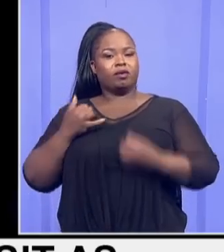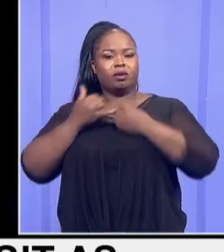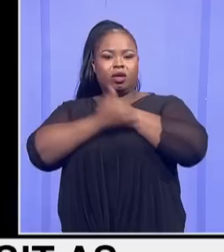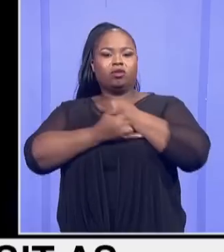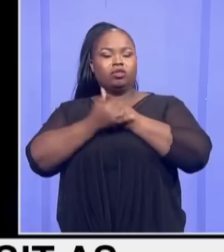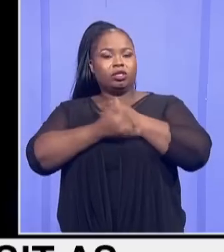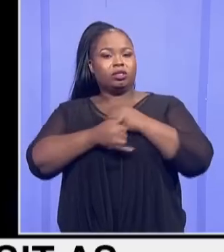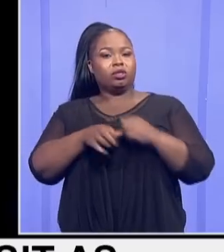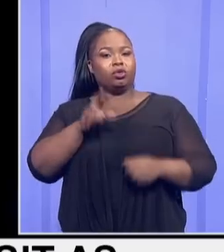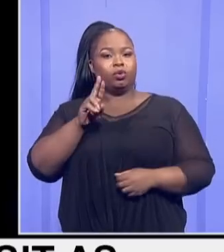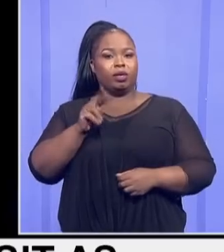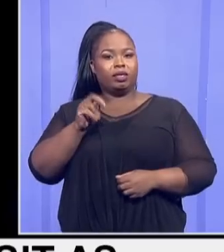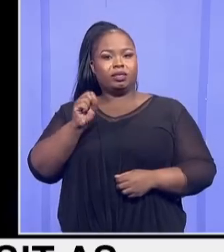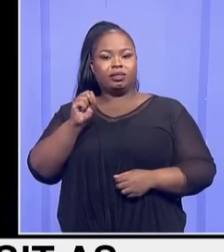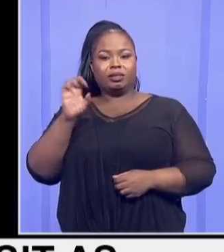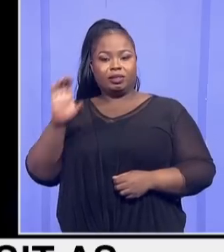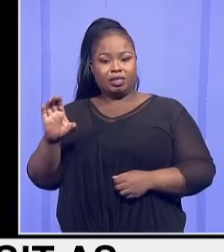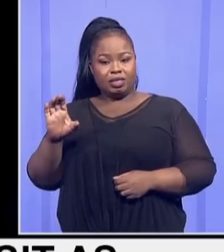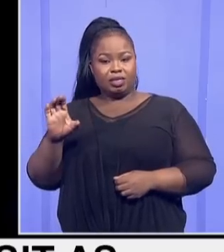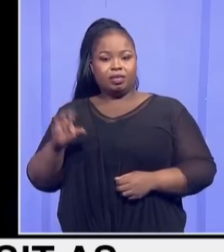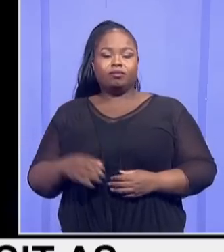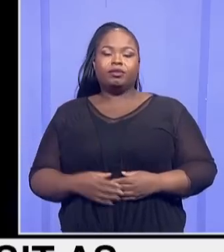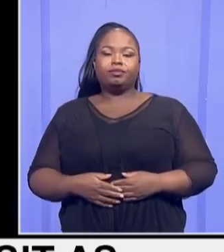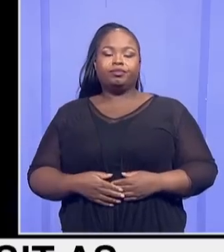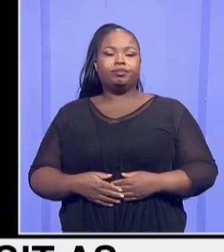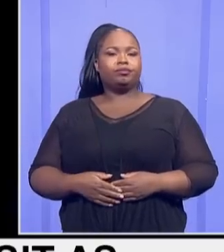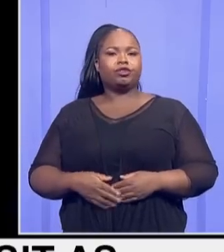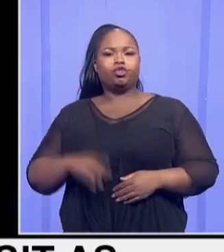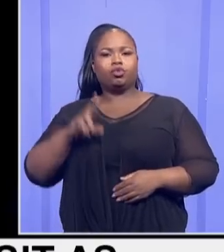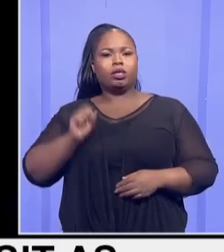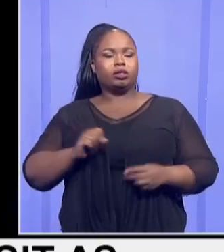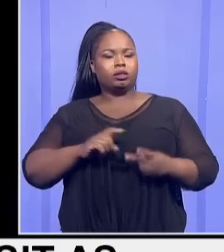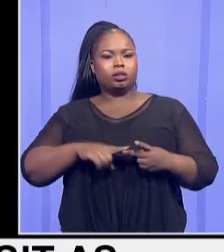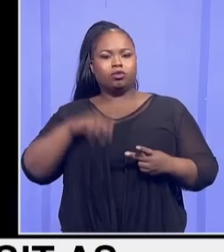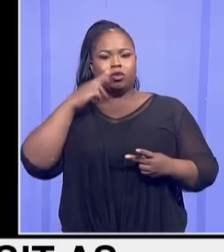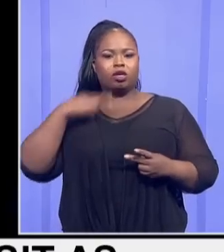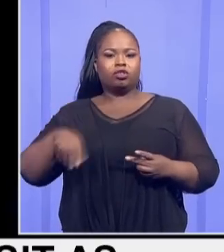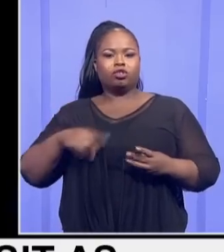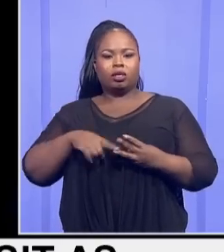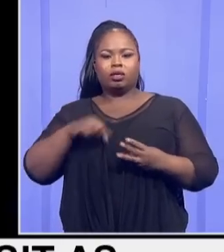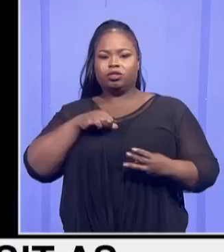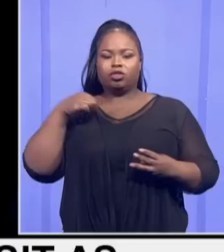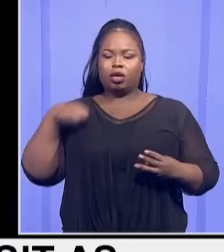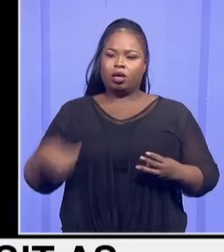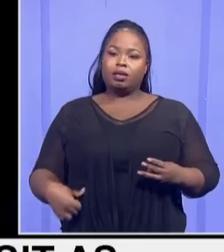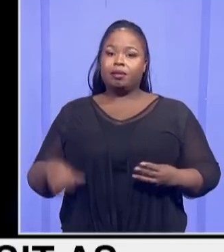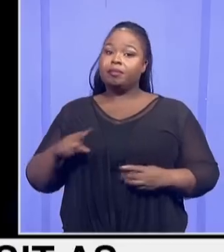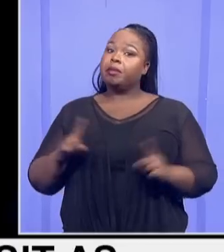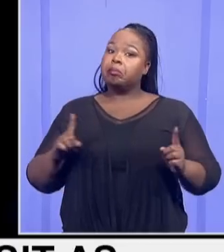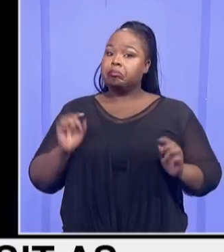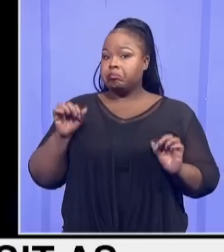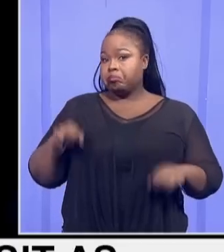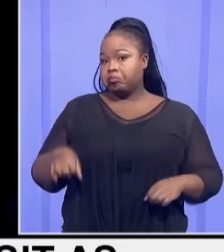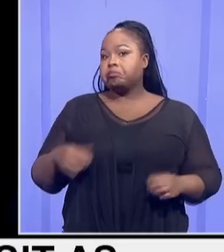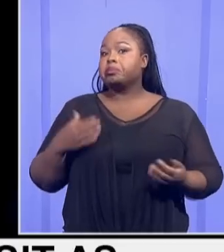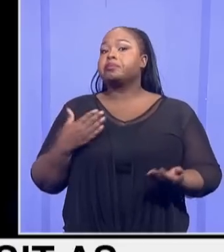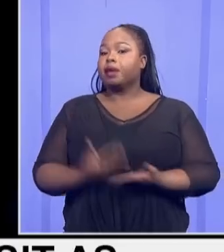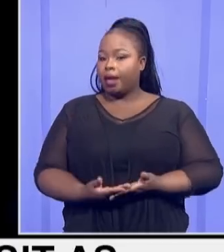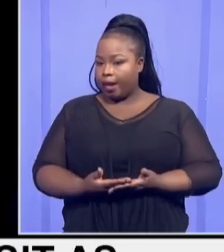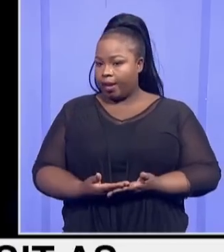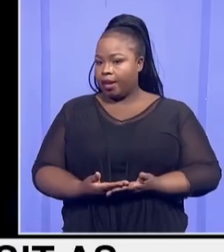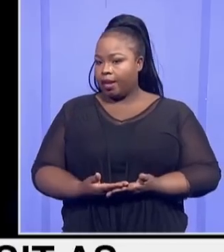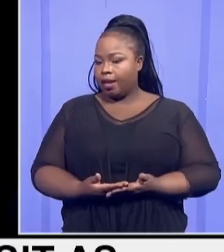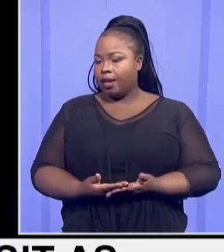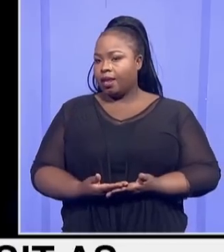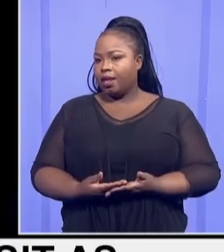Security Council, the United States, Russia, and China, who, although they can ask